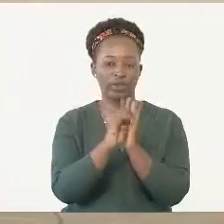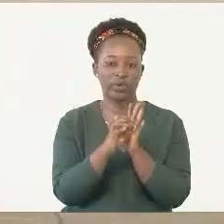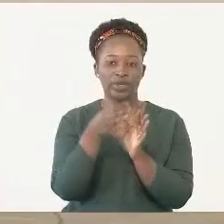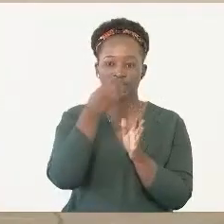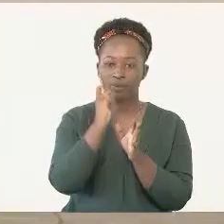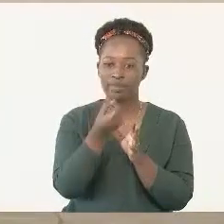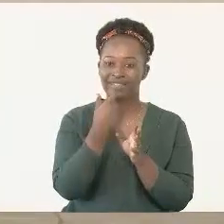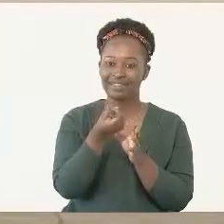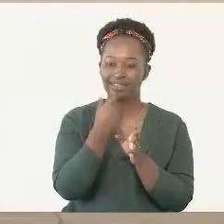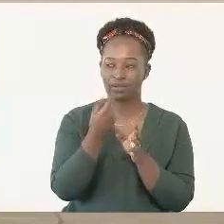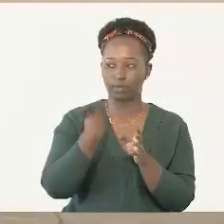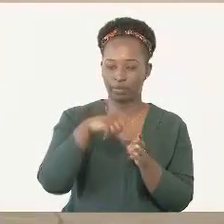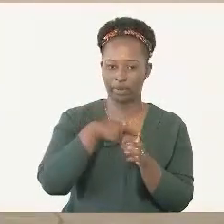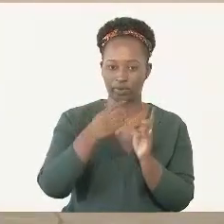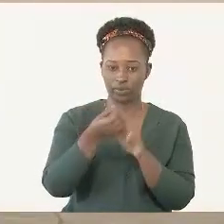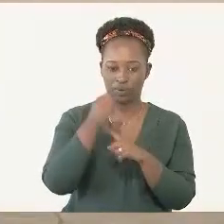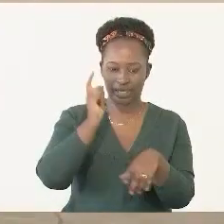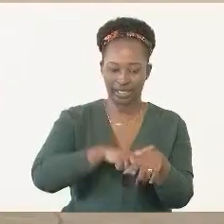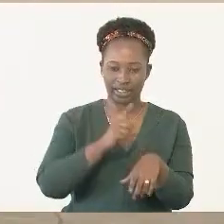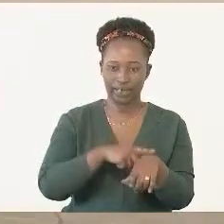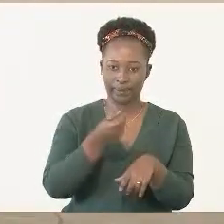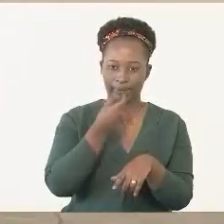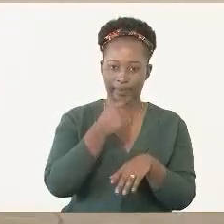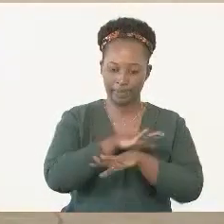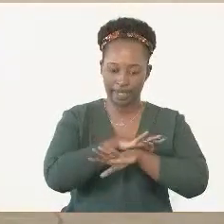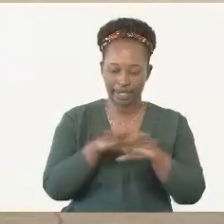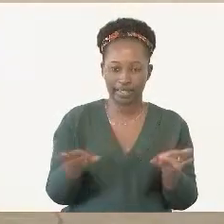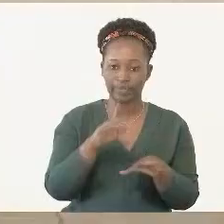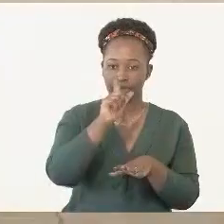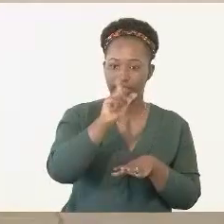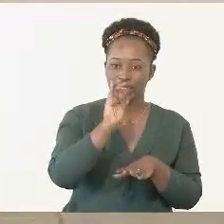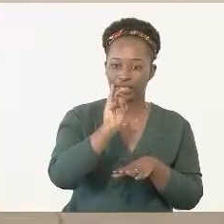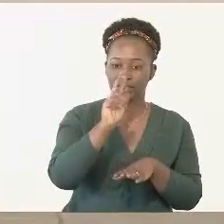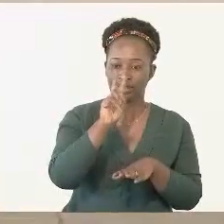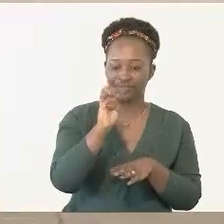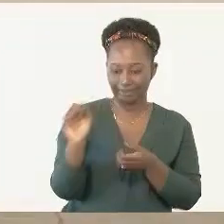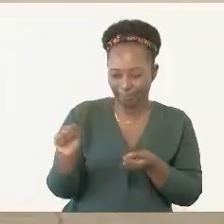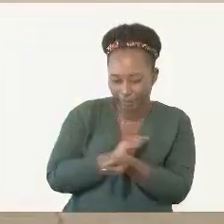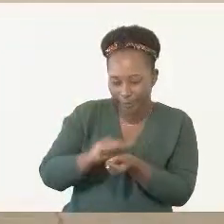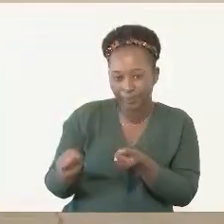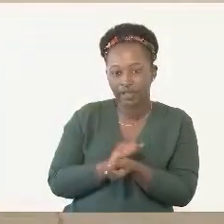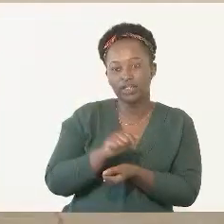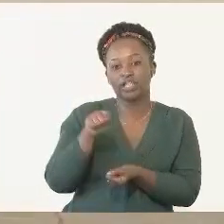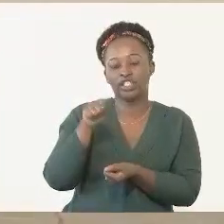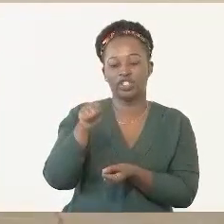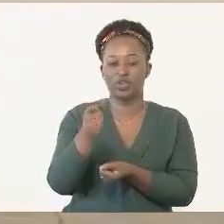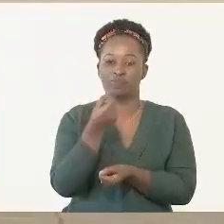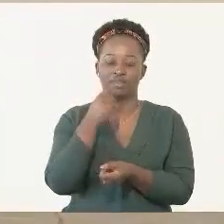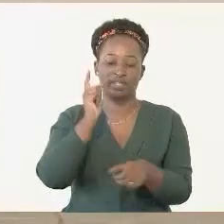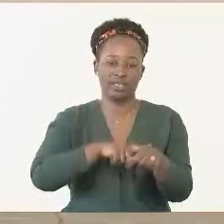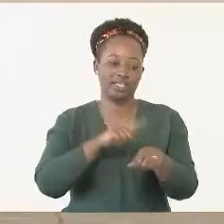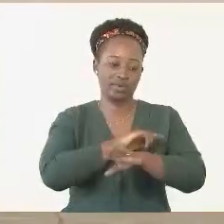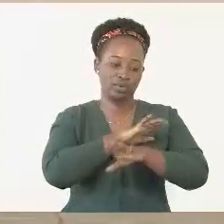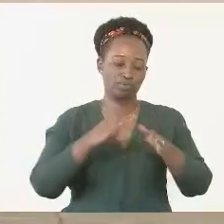sick, after they have performed their functions, they are destroyed by the liver. The liver converts glucose